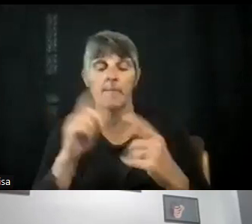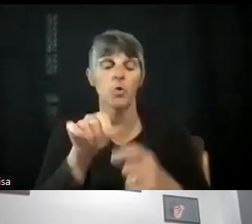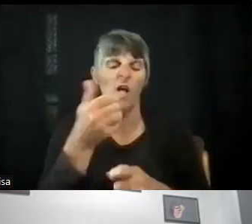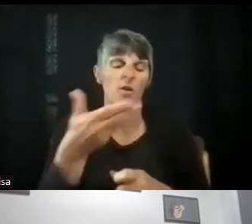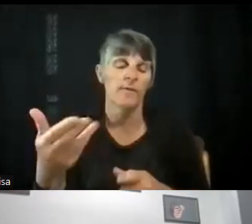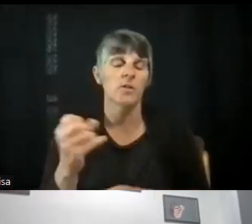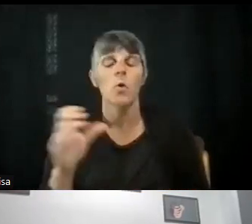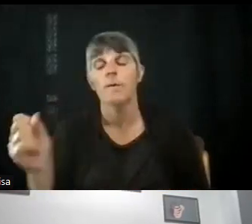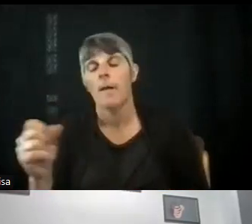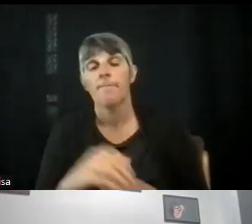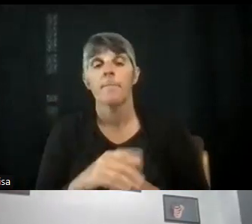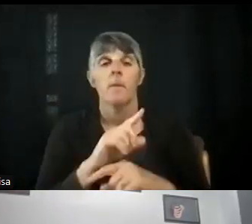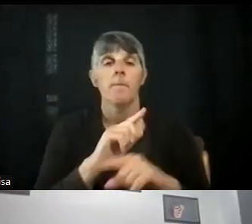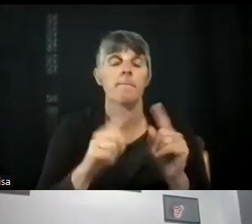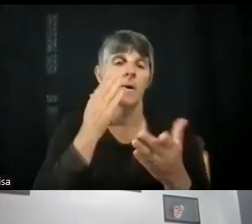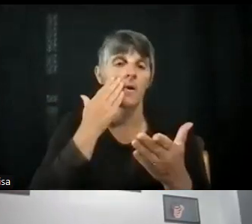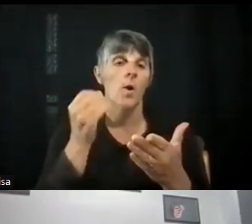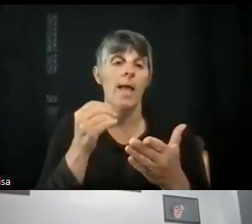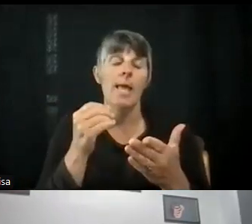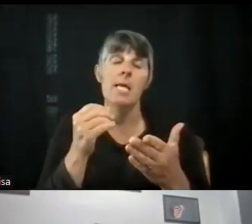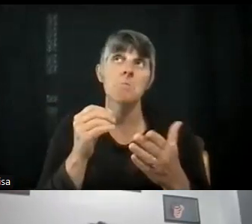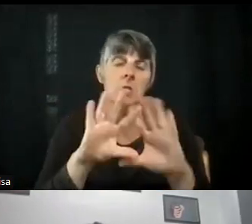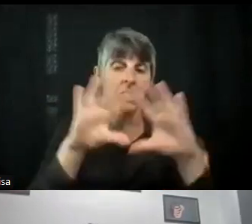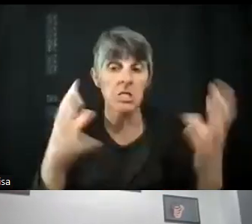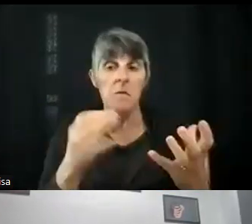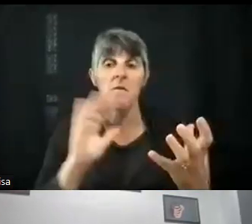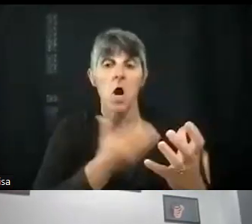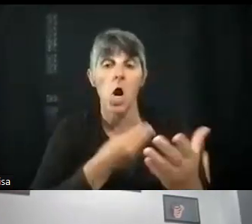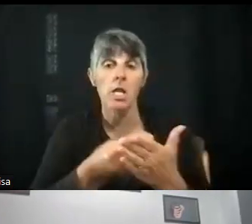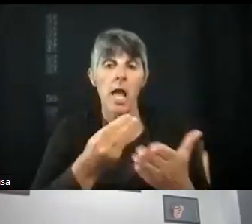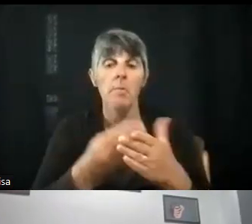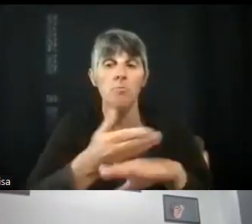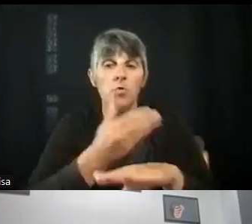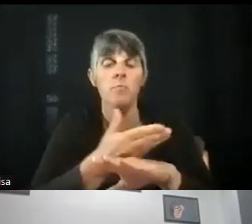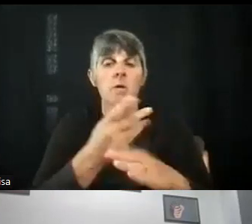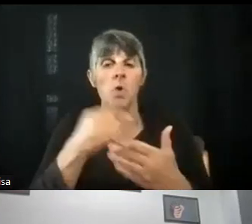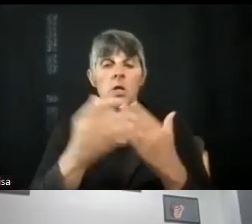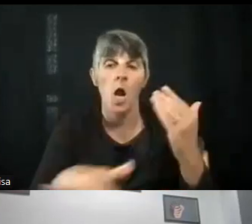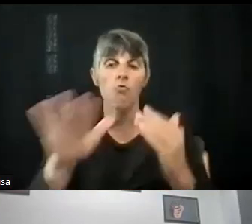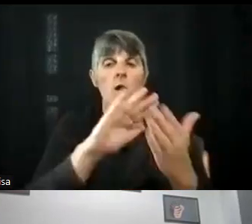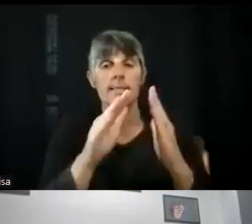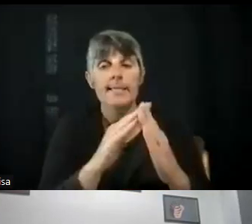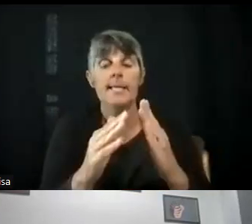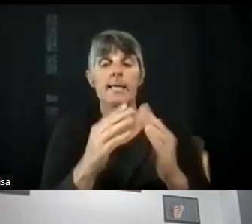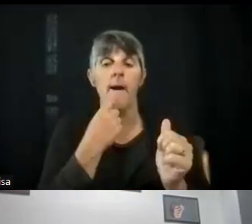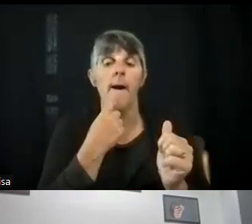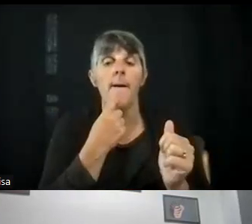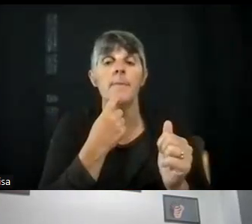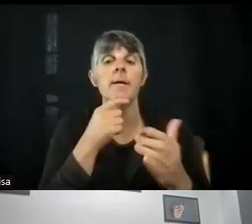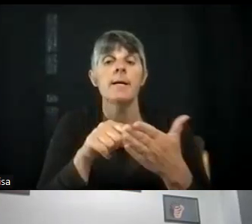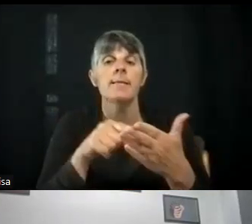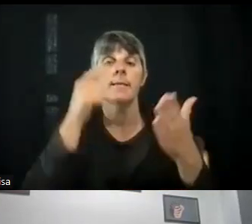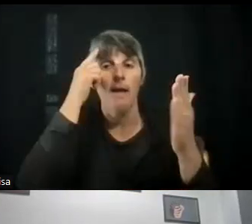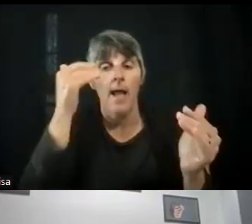So, yeah. But in the scheme of our capital improvement projects across the city, this I